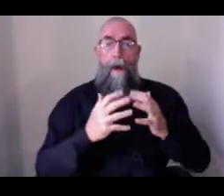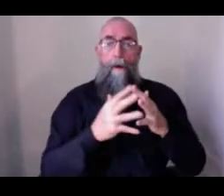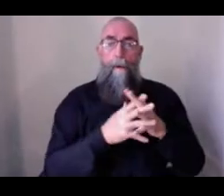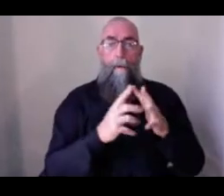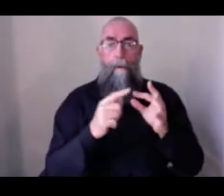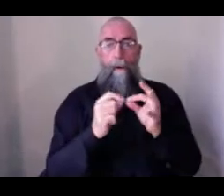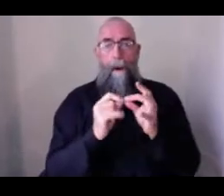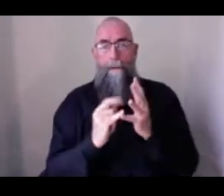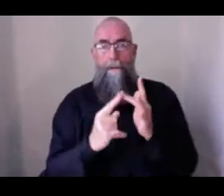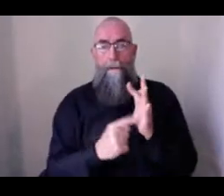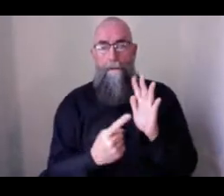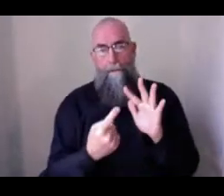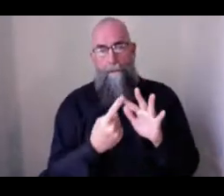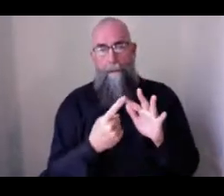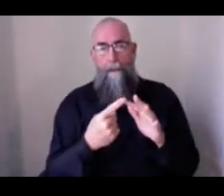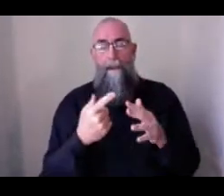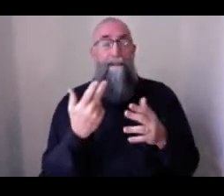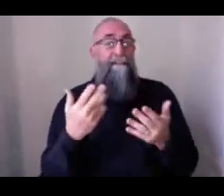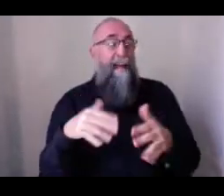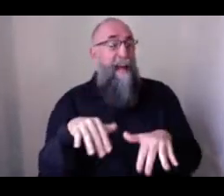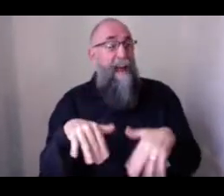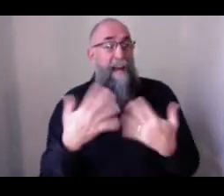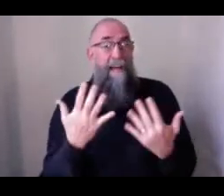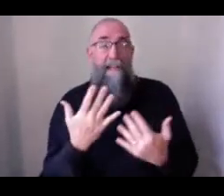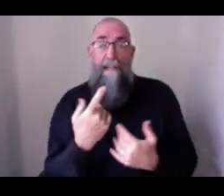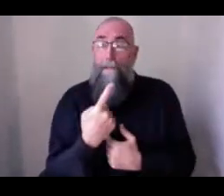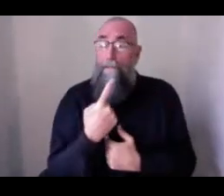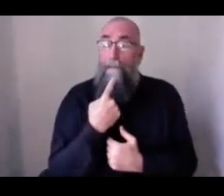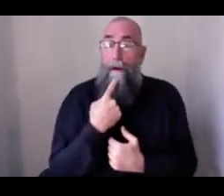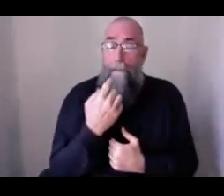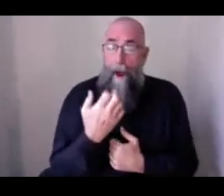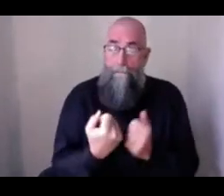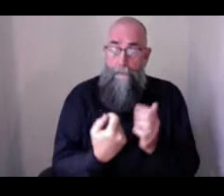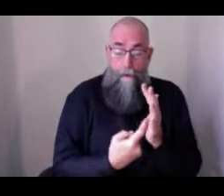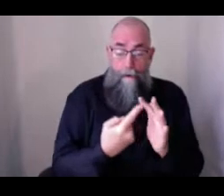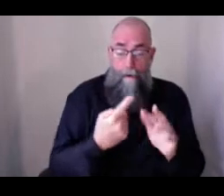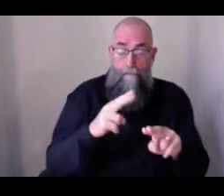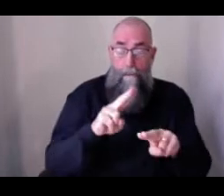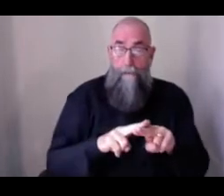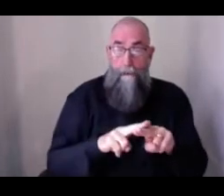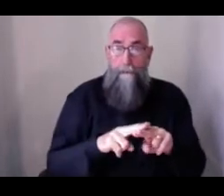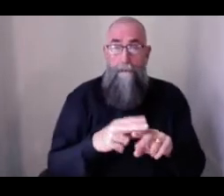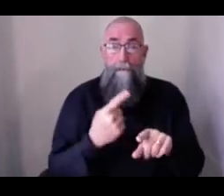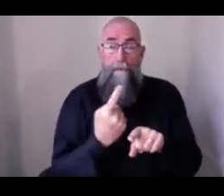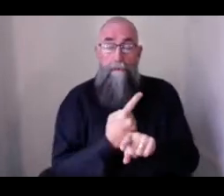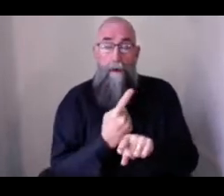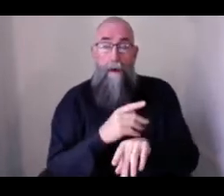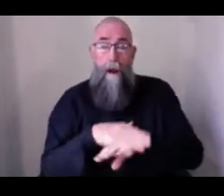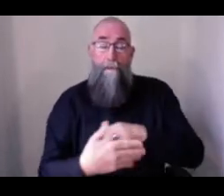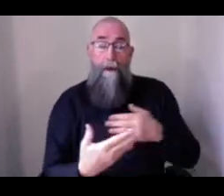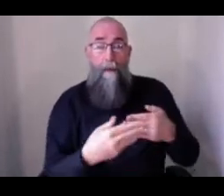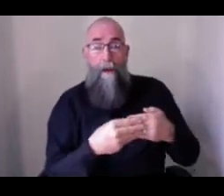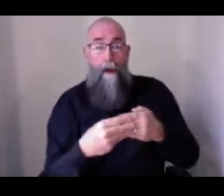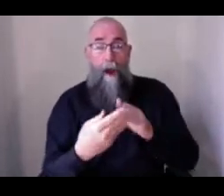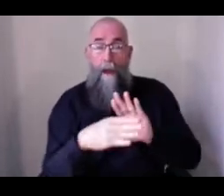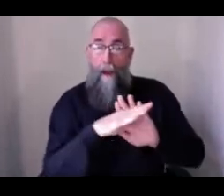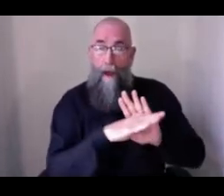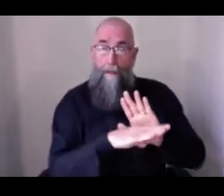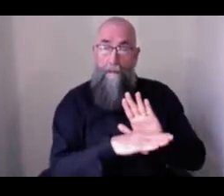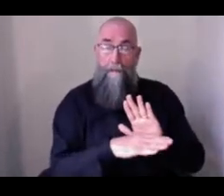anything that has a kind of reference to the rationale behind the guidelines. There's, in the